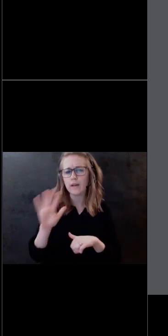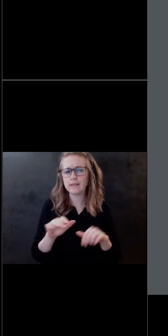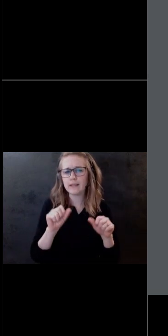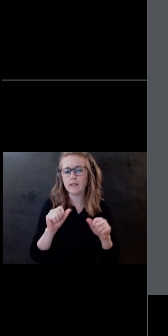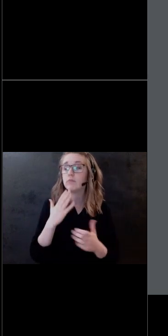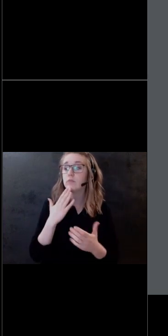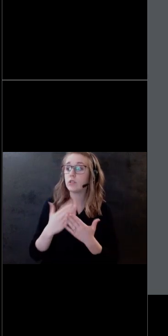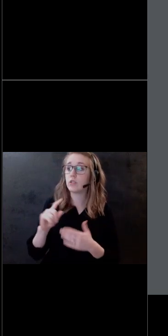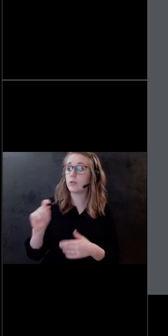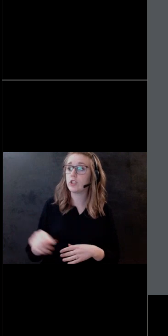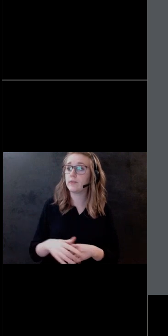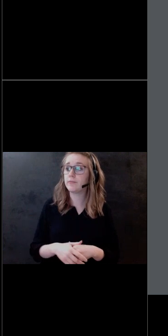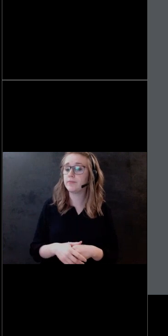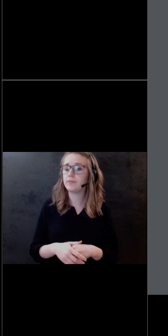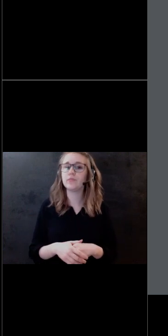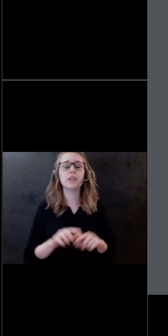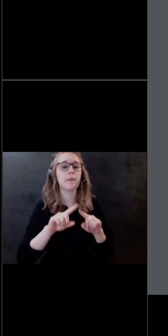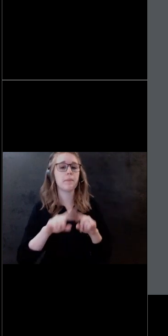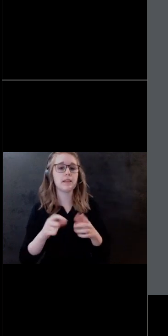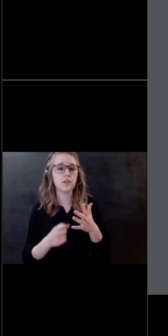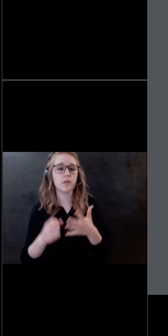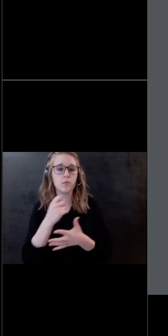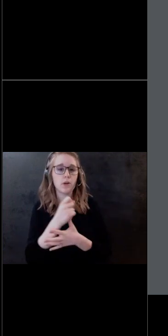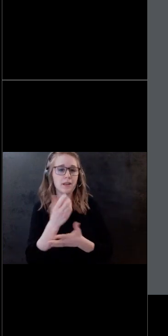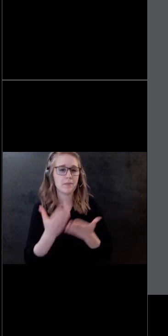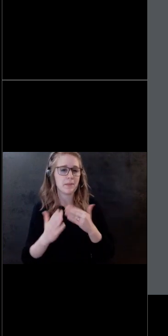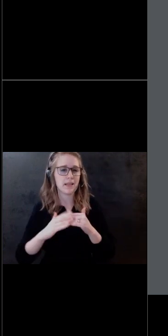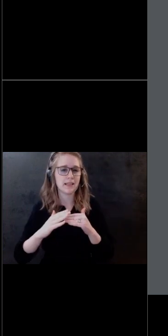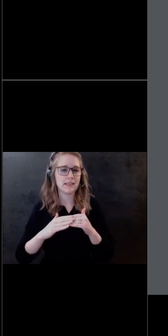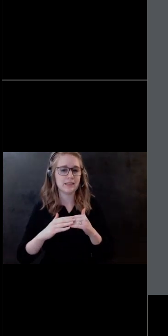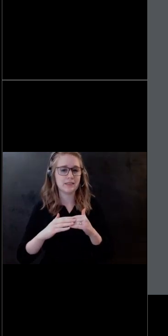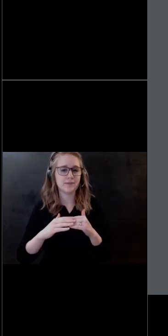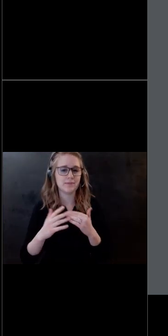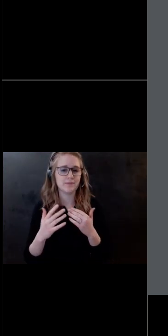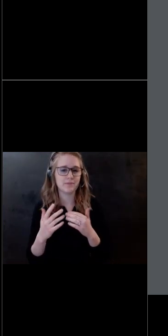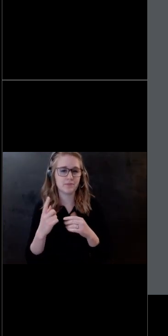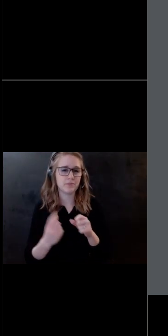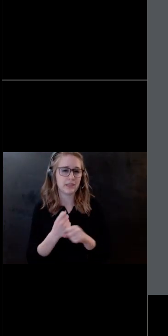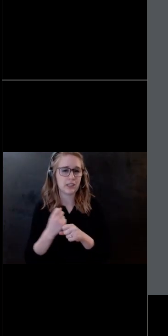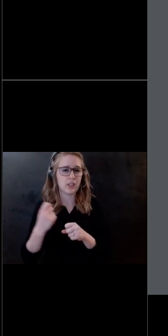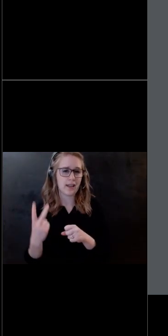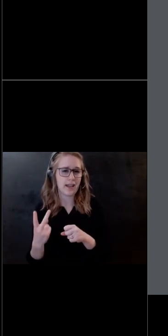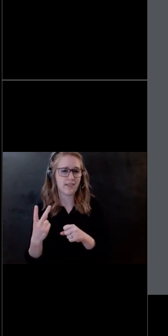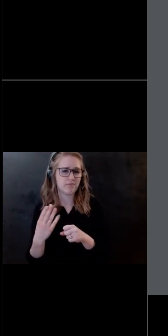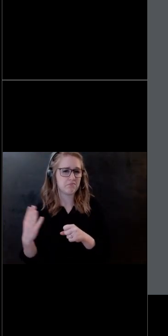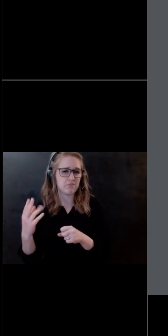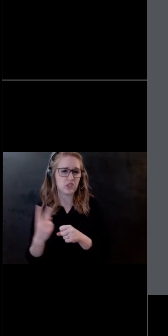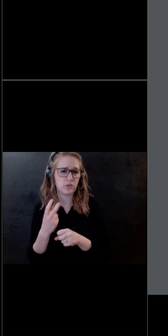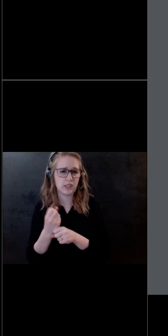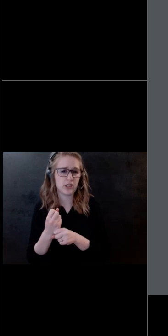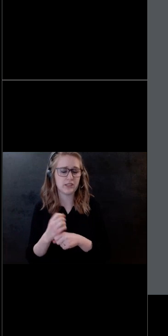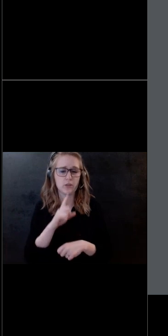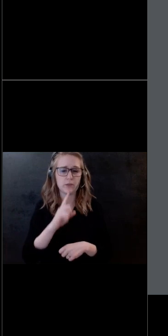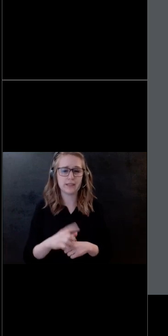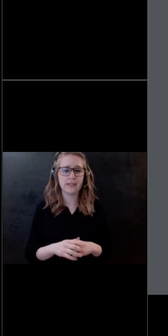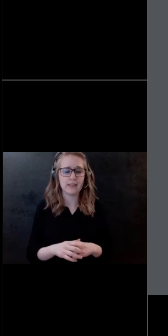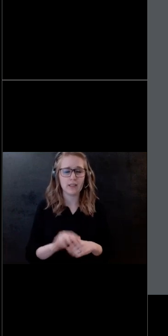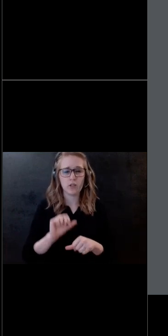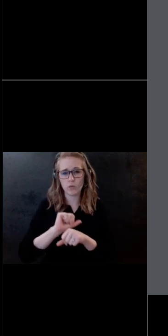yeah. Based on the priority, probably at least a year and a half to 2 years. And it's really working